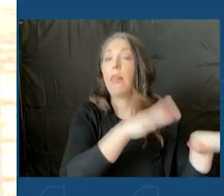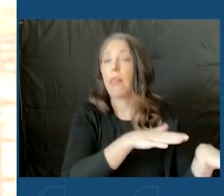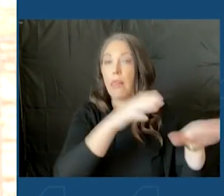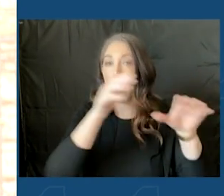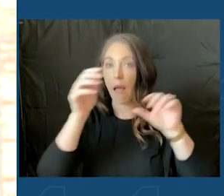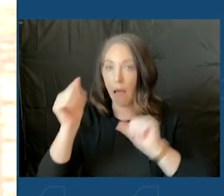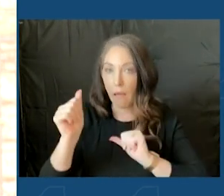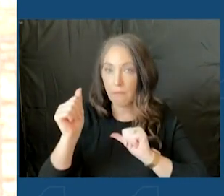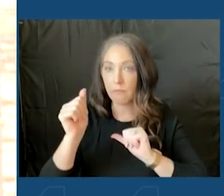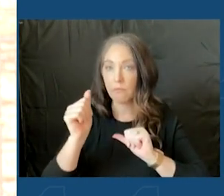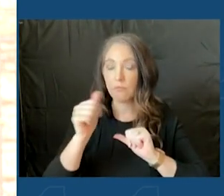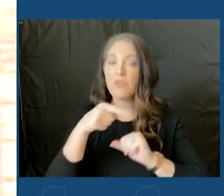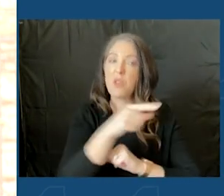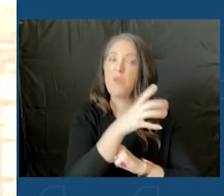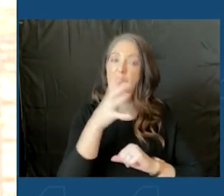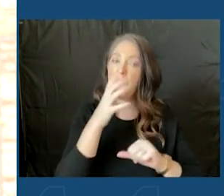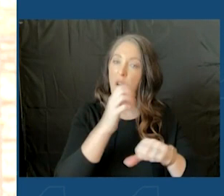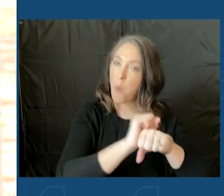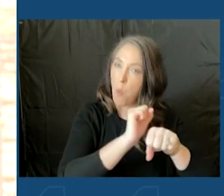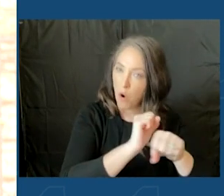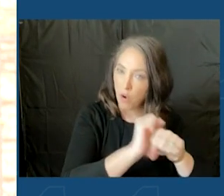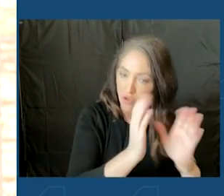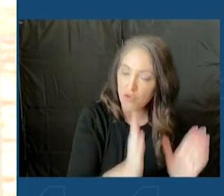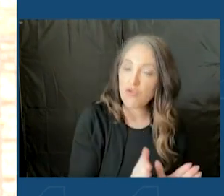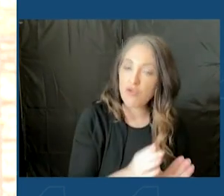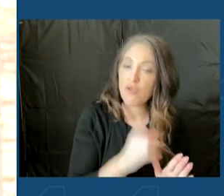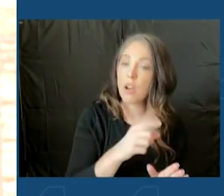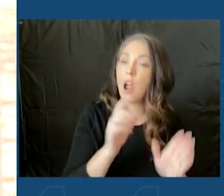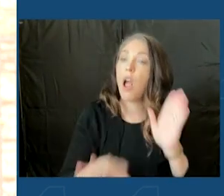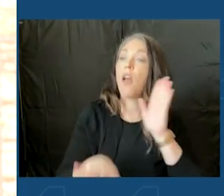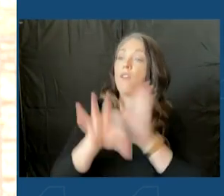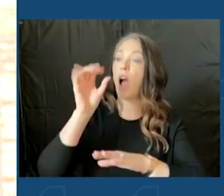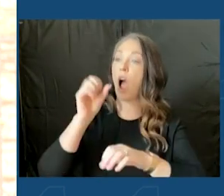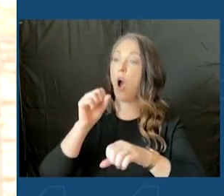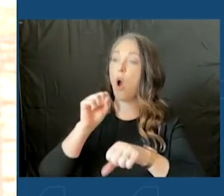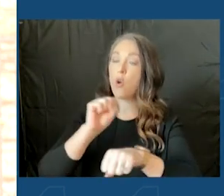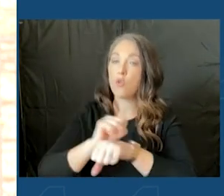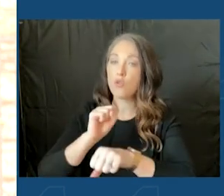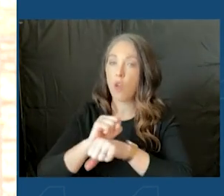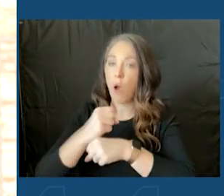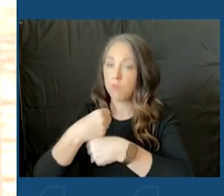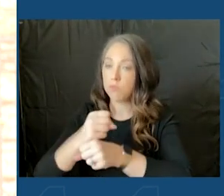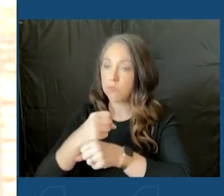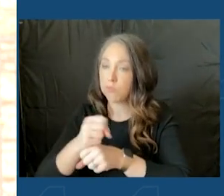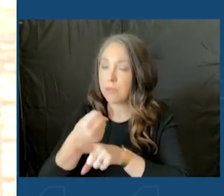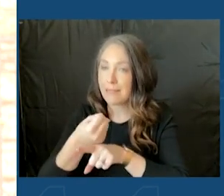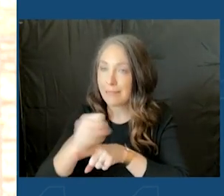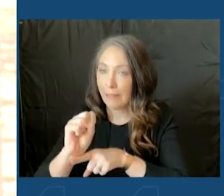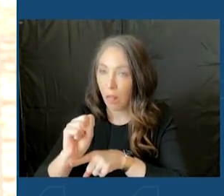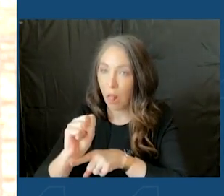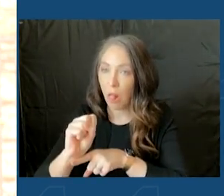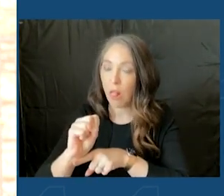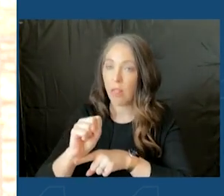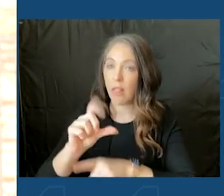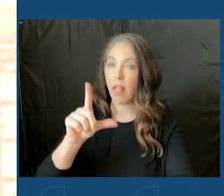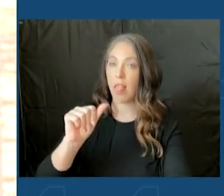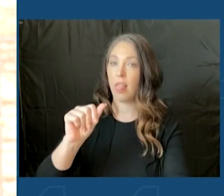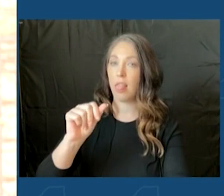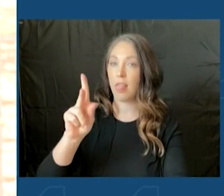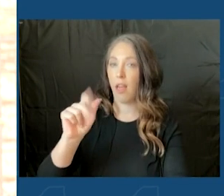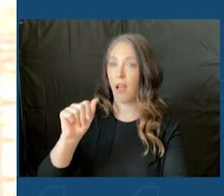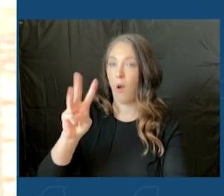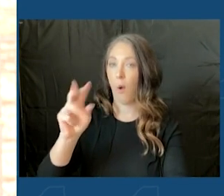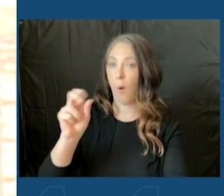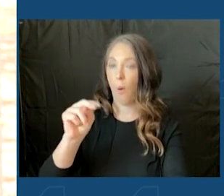farm worker when he found a job manufacturing steel in Lackawanna, New York. When he got that union card, made